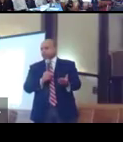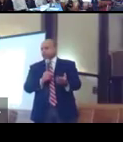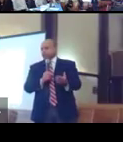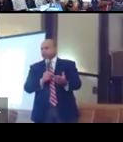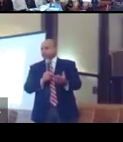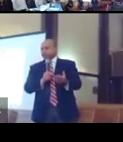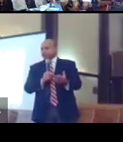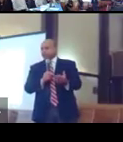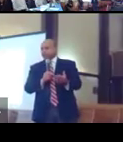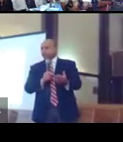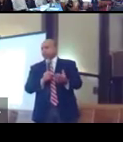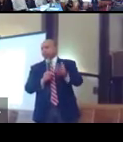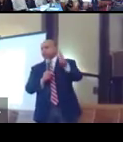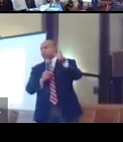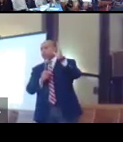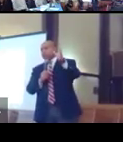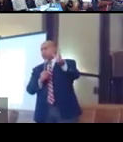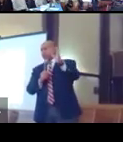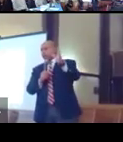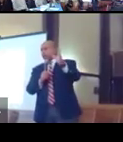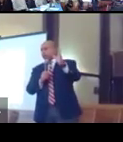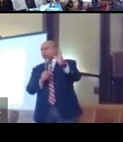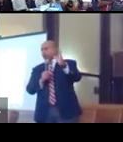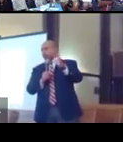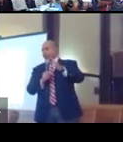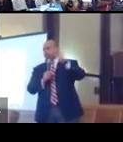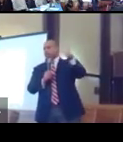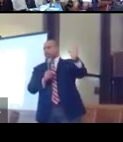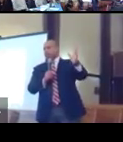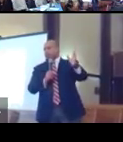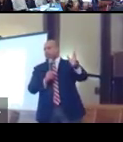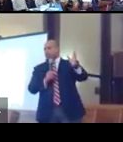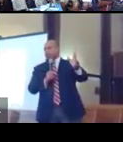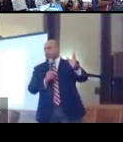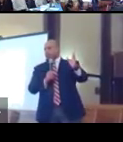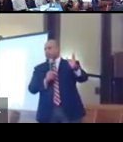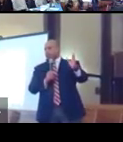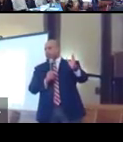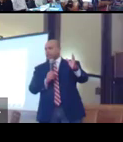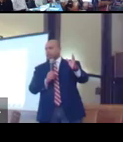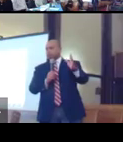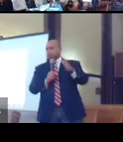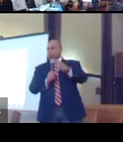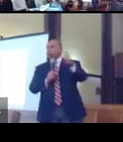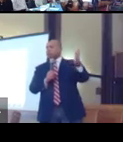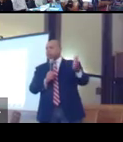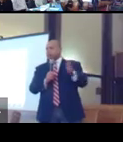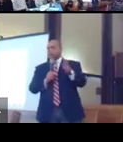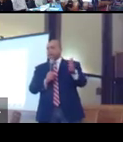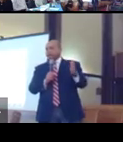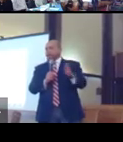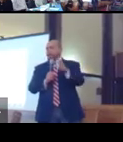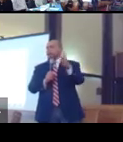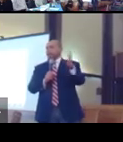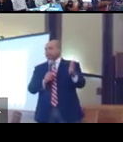spoke at. I don't think that's having a meeting. One of the commission adopts that, so the